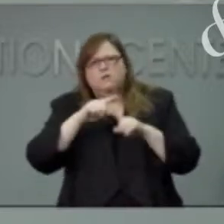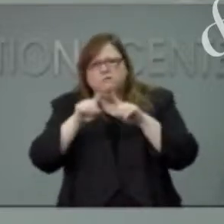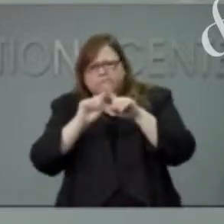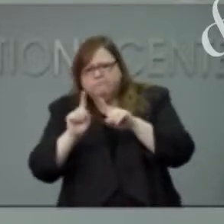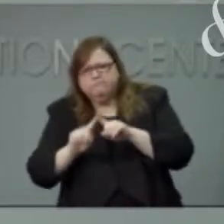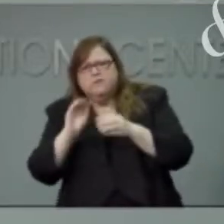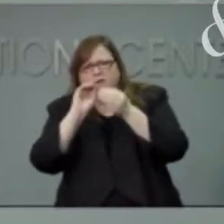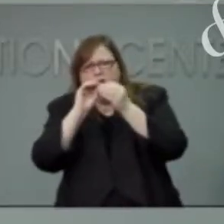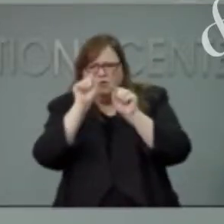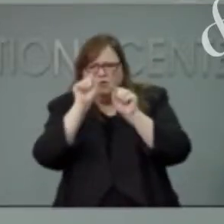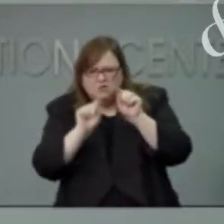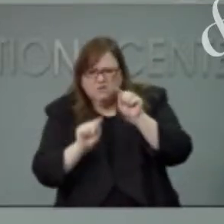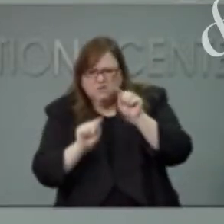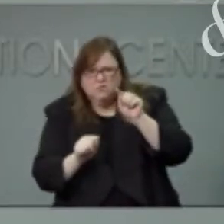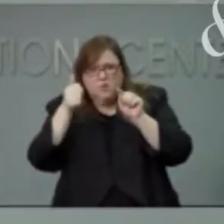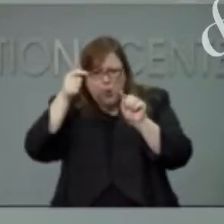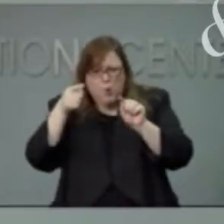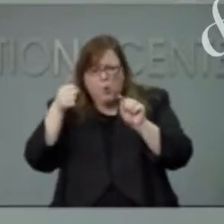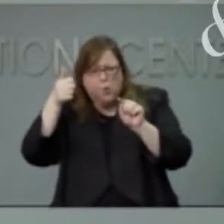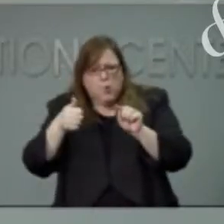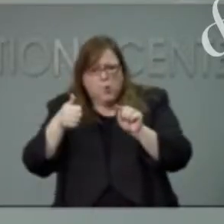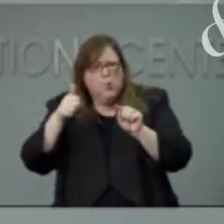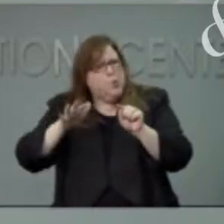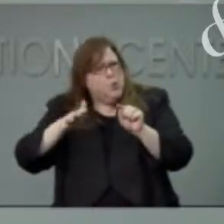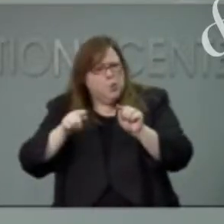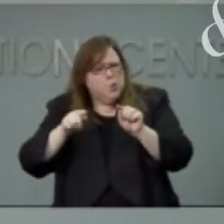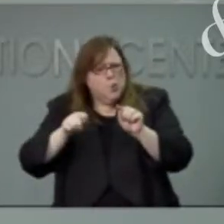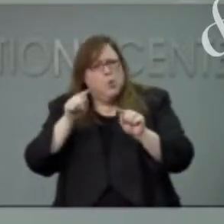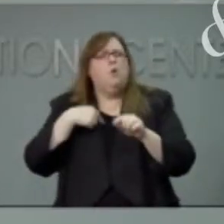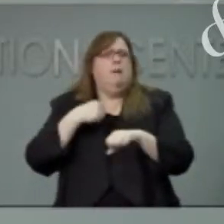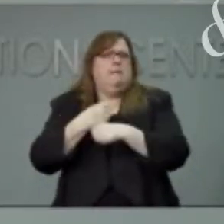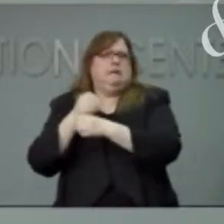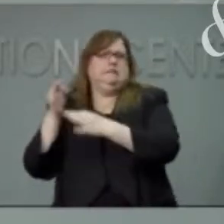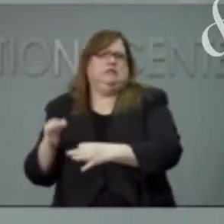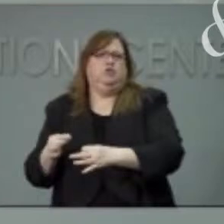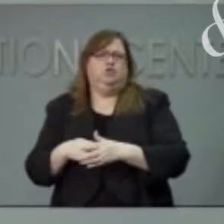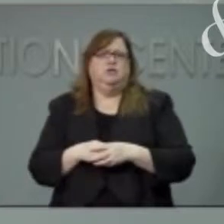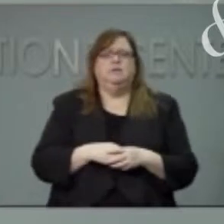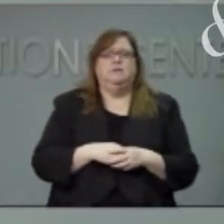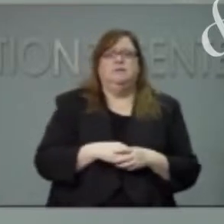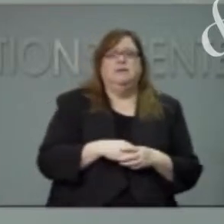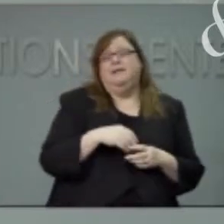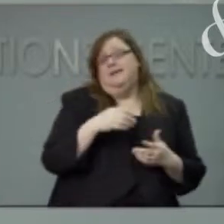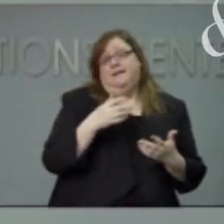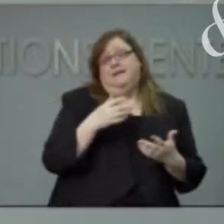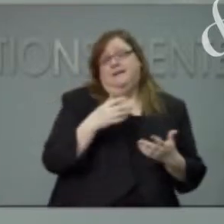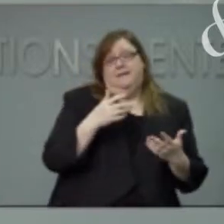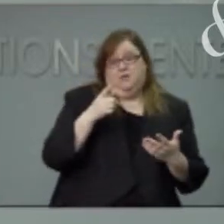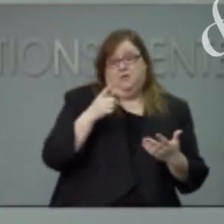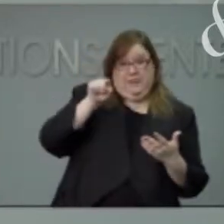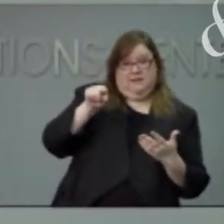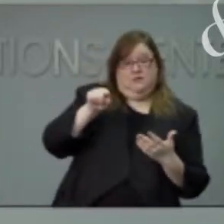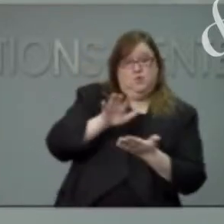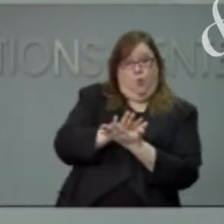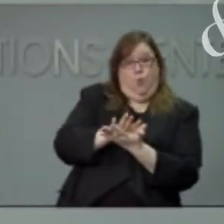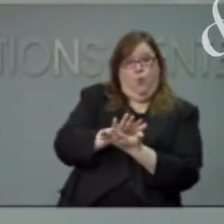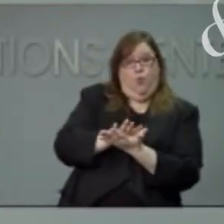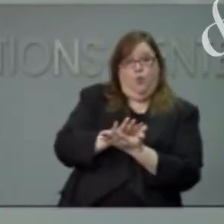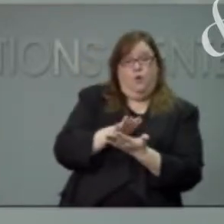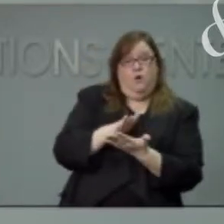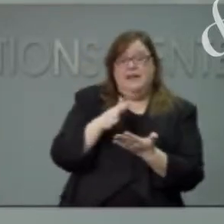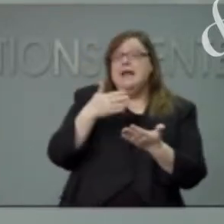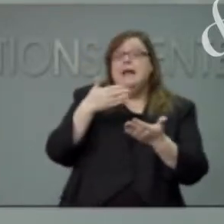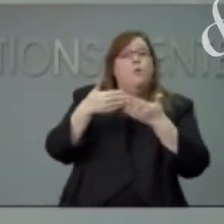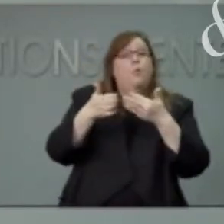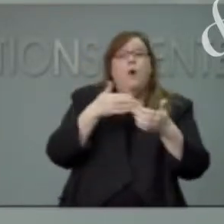at the safety protocols in place. Specifically, as I think about schools, that is why no matter what plan a school district chooses, that they